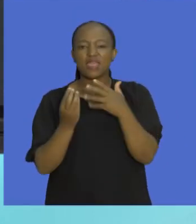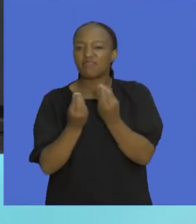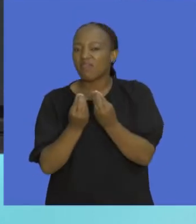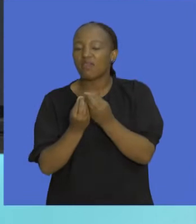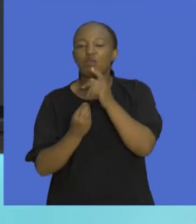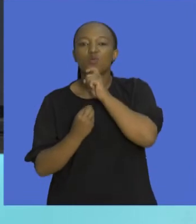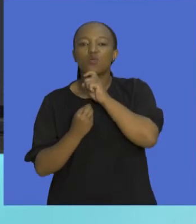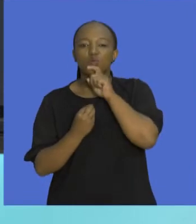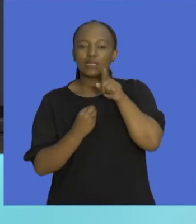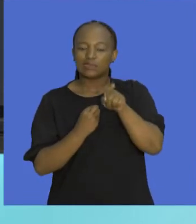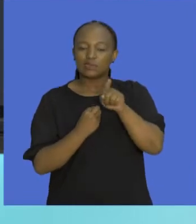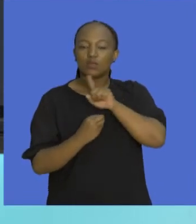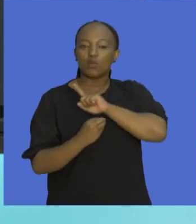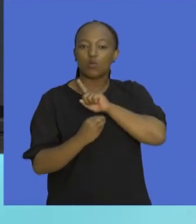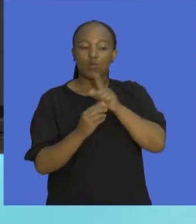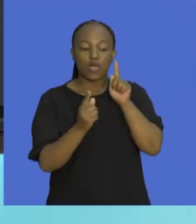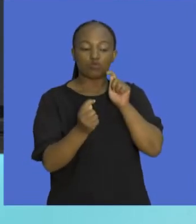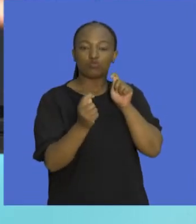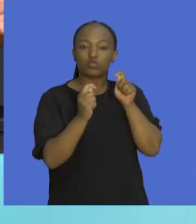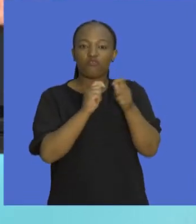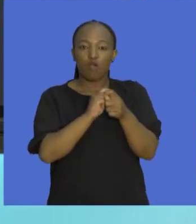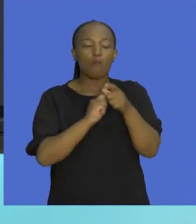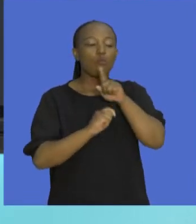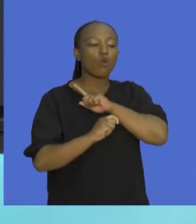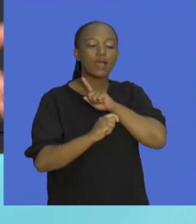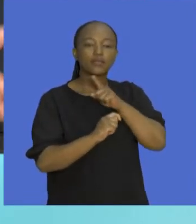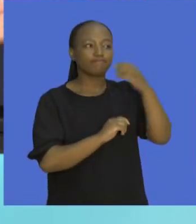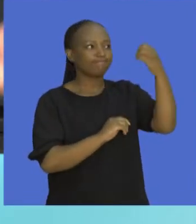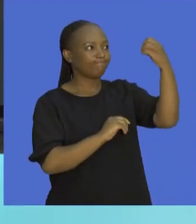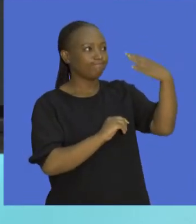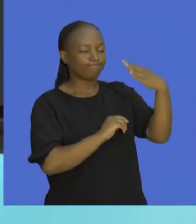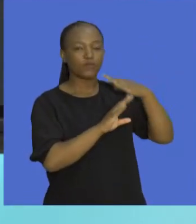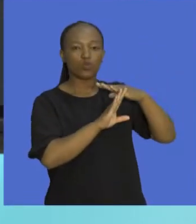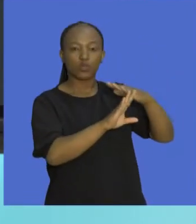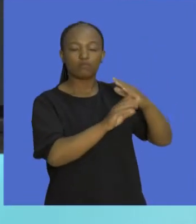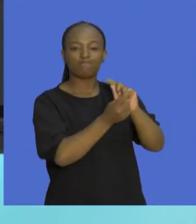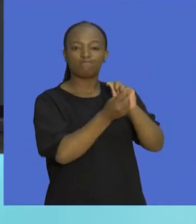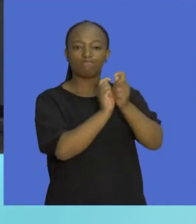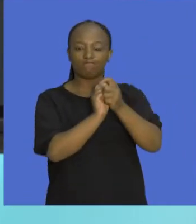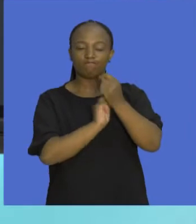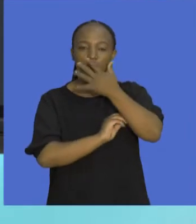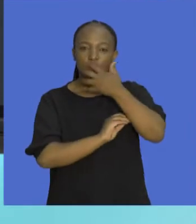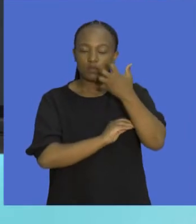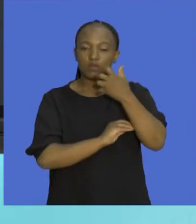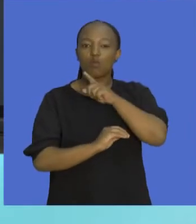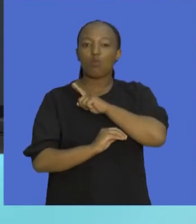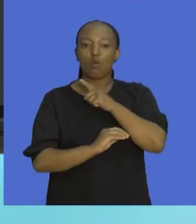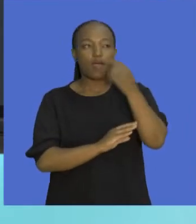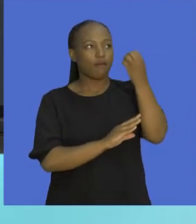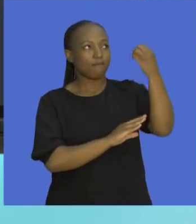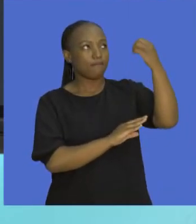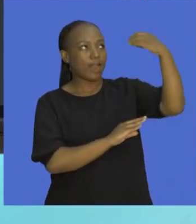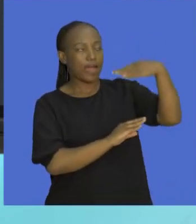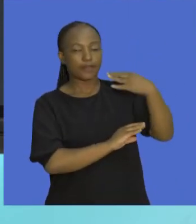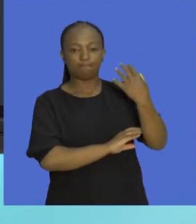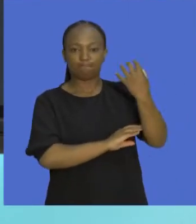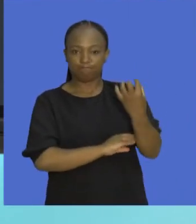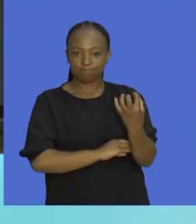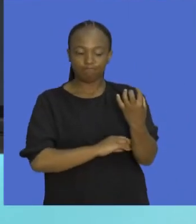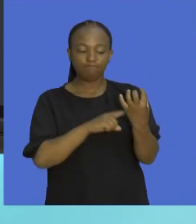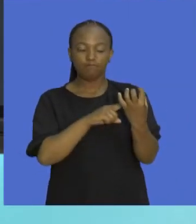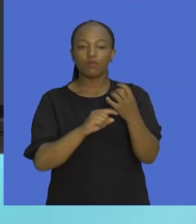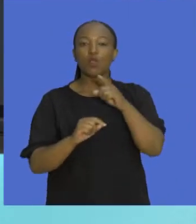actually transforms electrical energy to other forms. So what does a light bulb actually do in a circuit? Much as a circuit